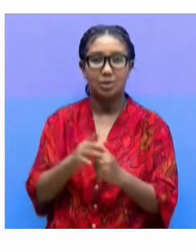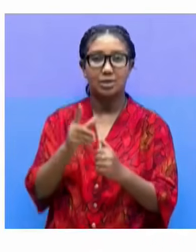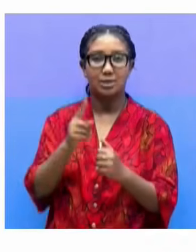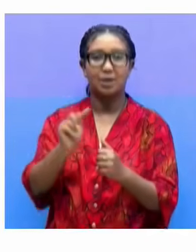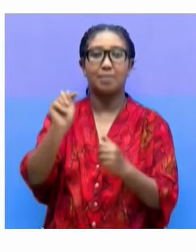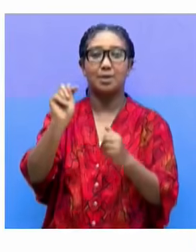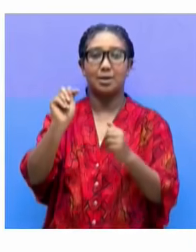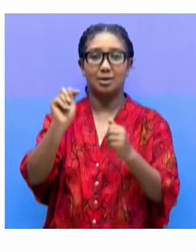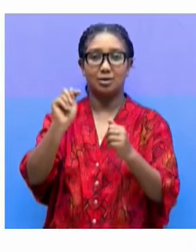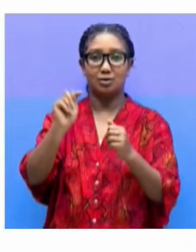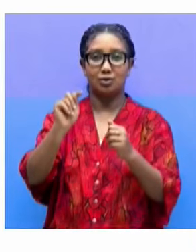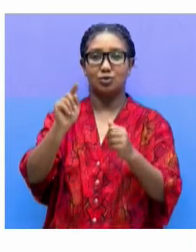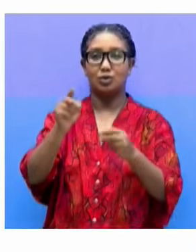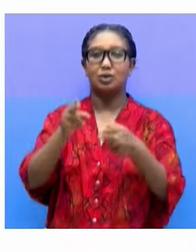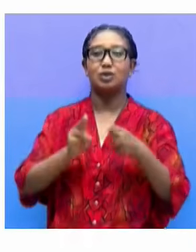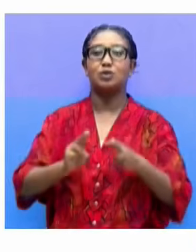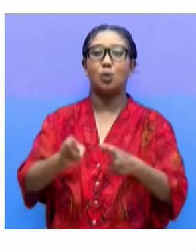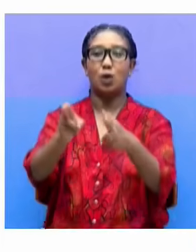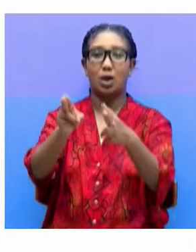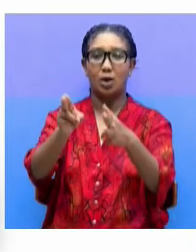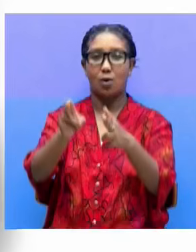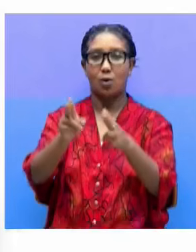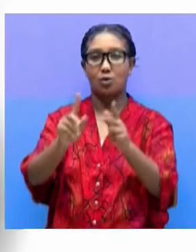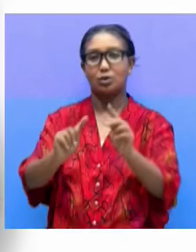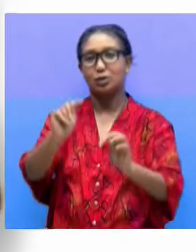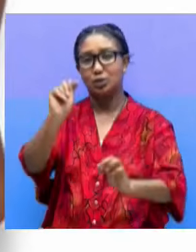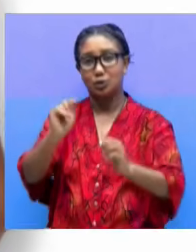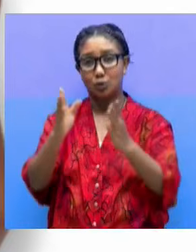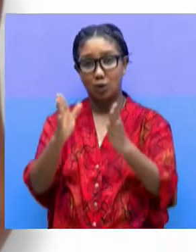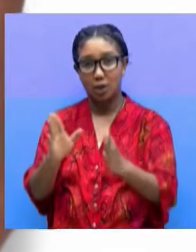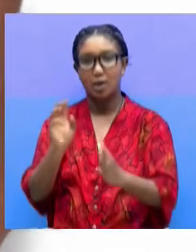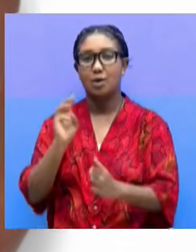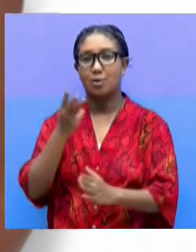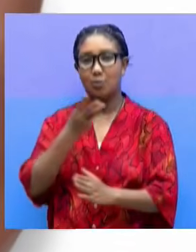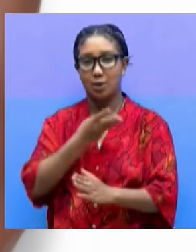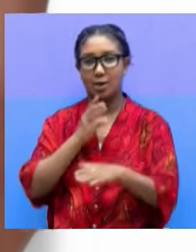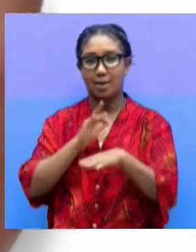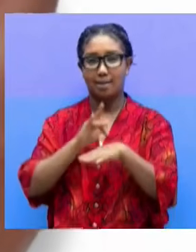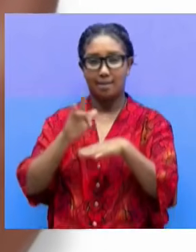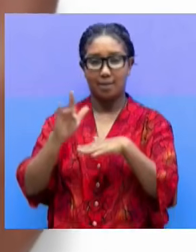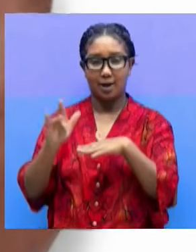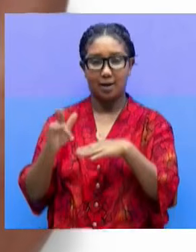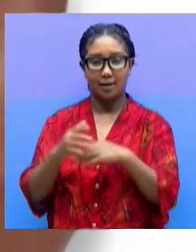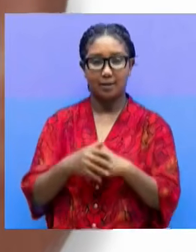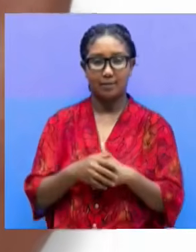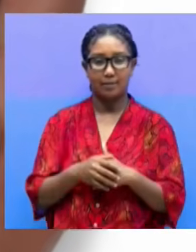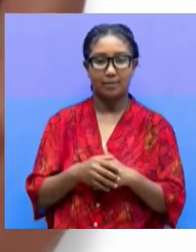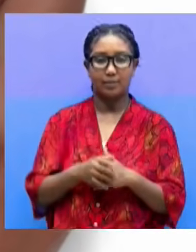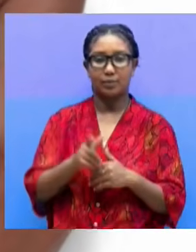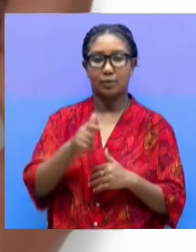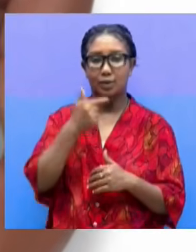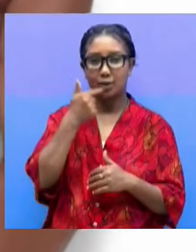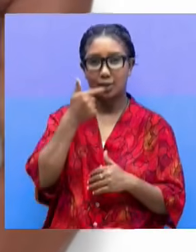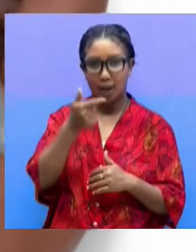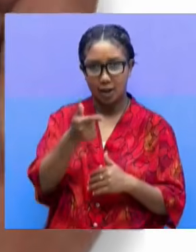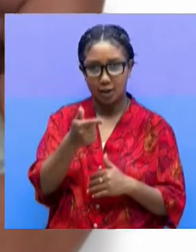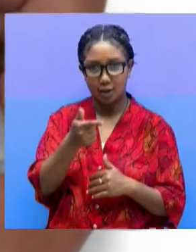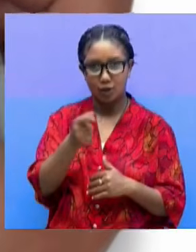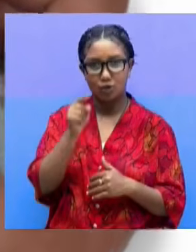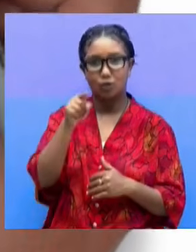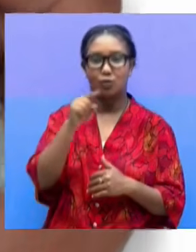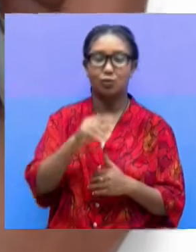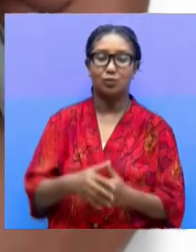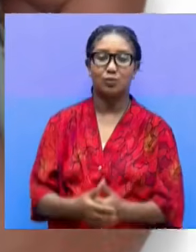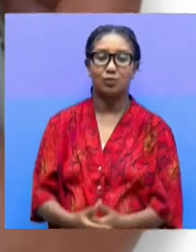okay, we blank tell